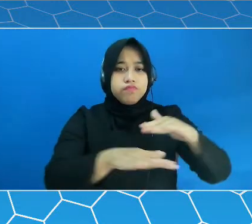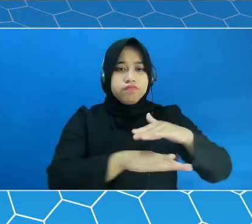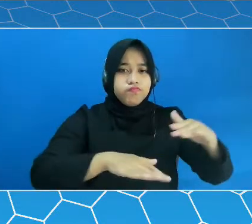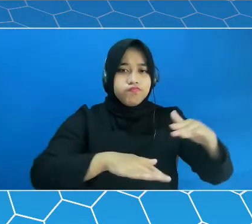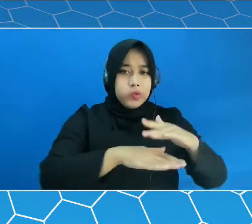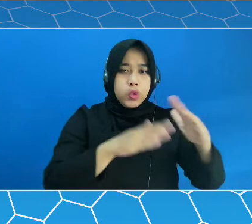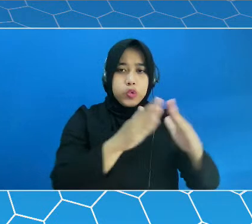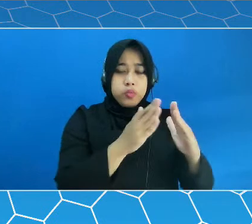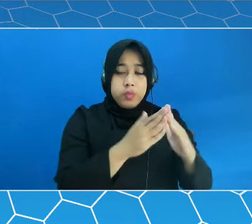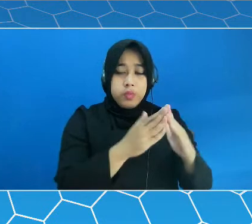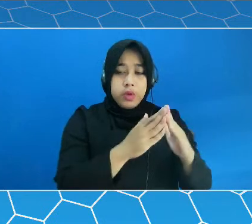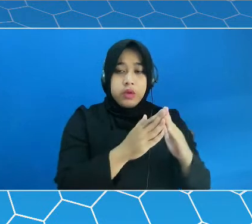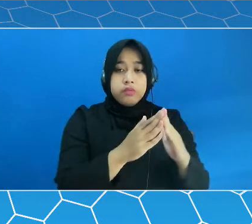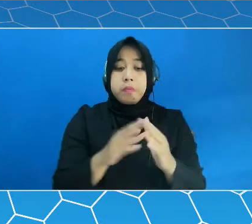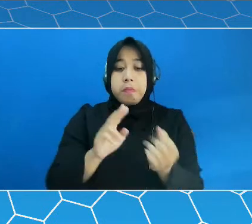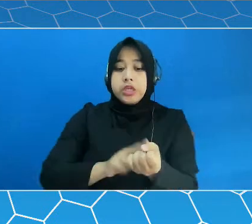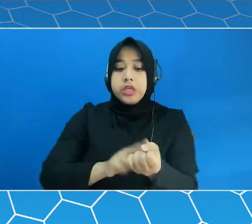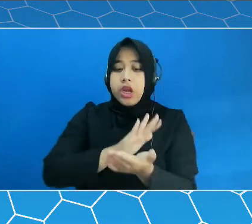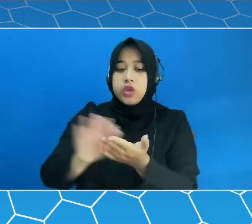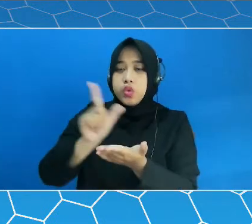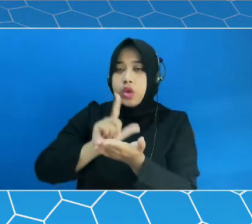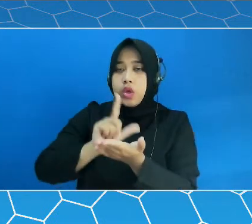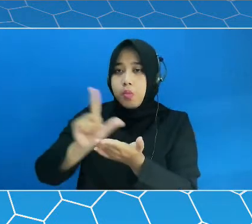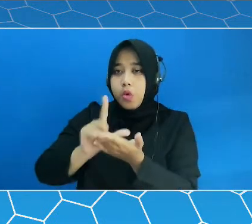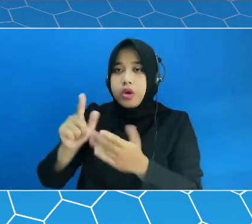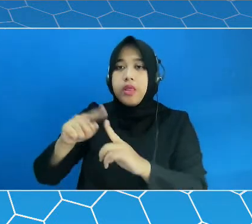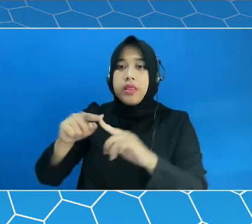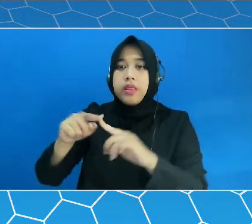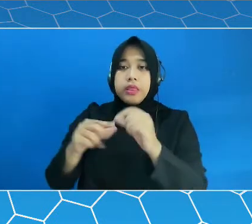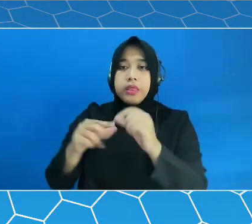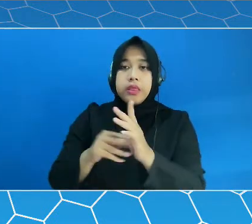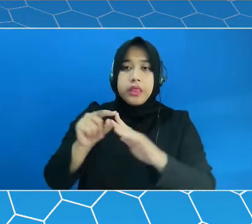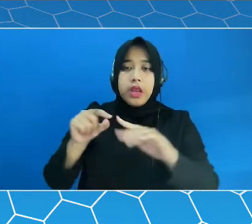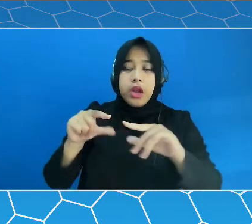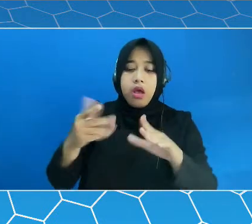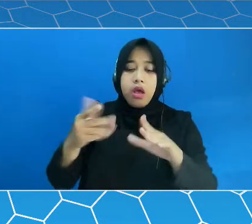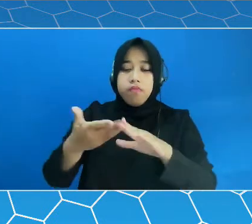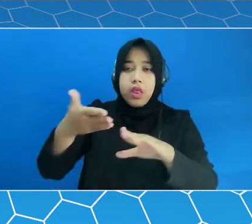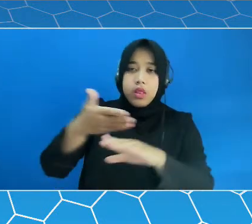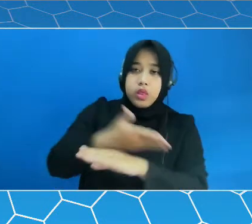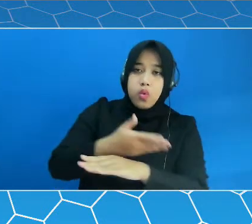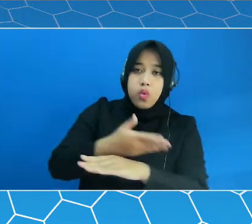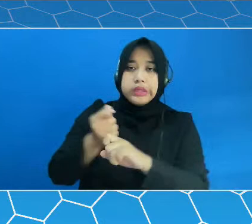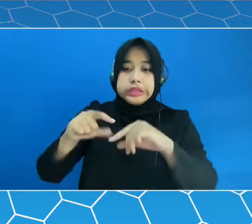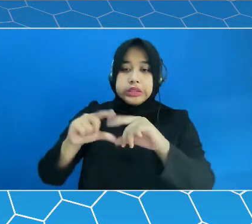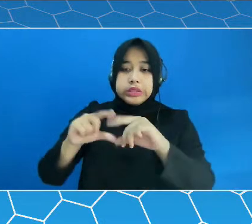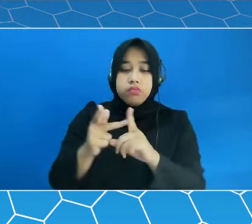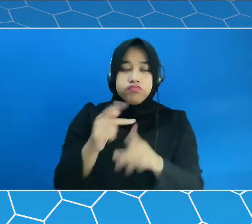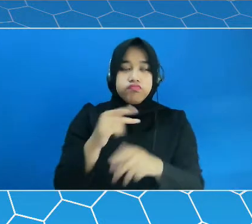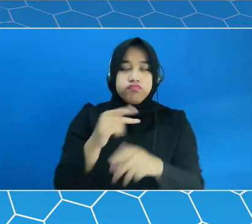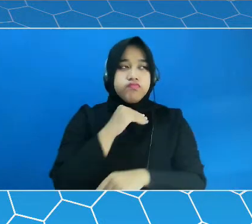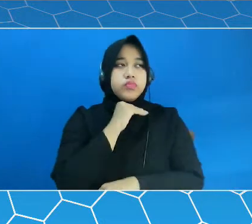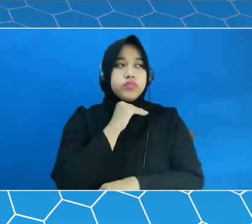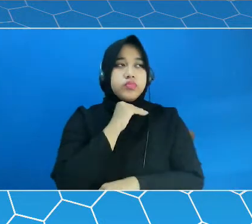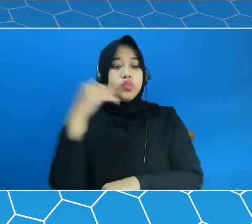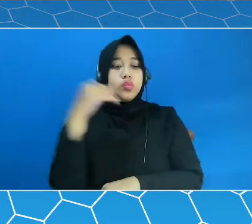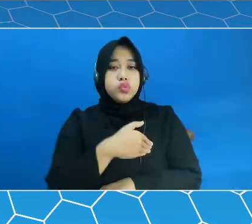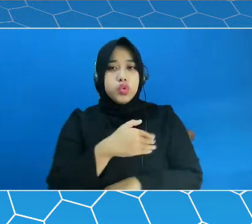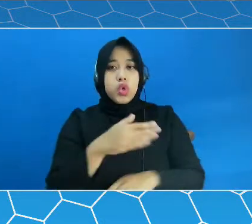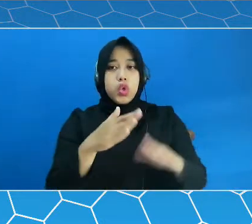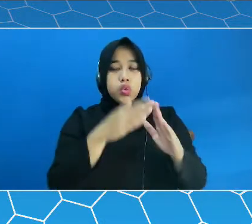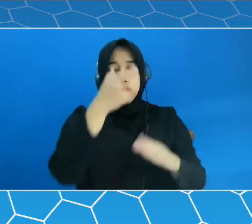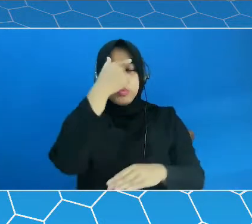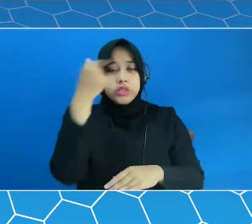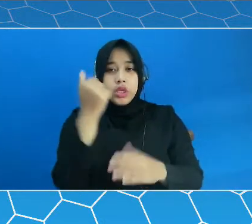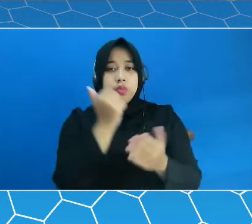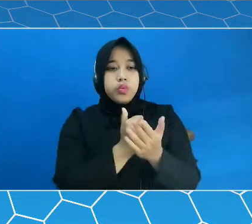signs and symptoms earlier than waiting for their next clinical visit, which facilitate a more efficient and effective symptoms